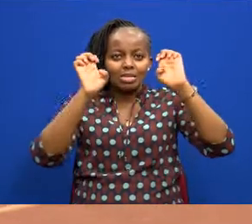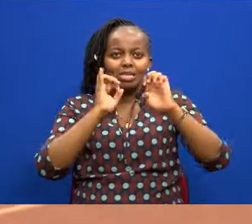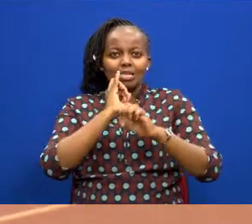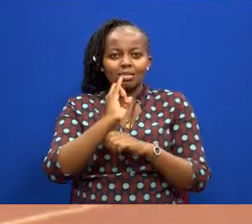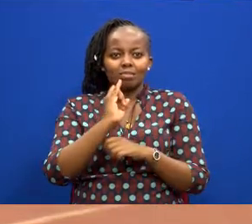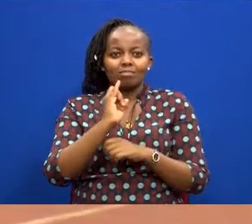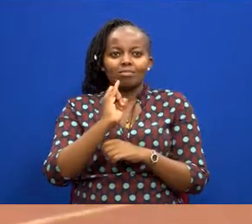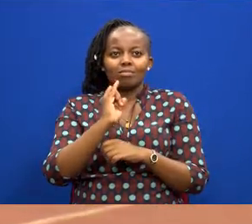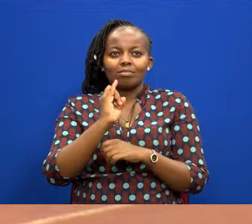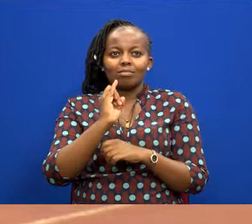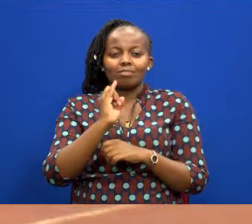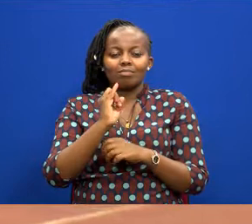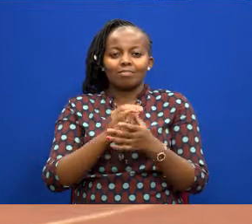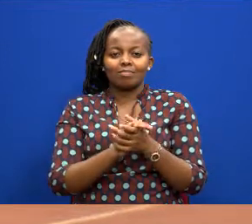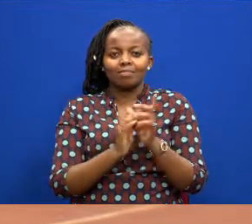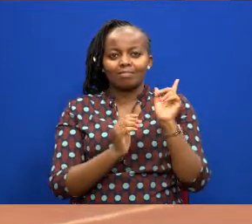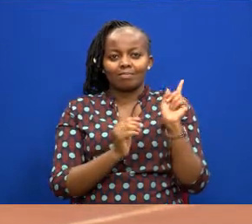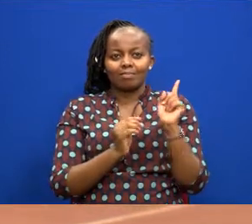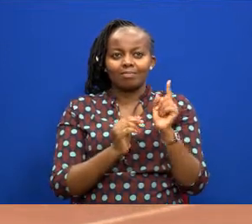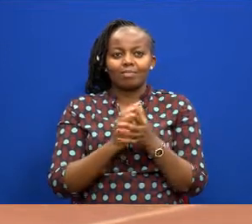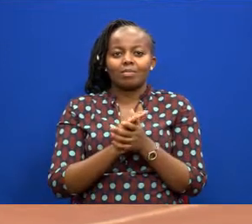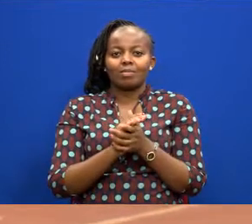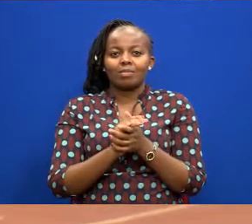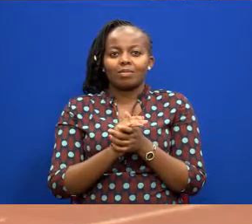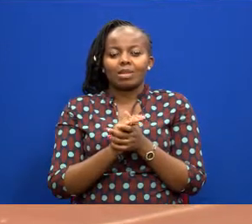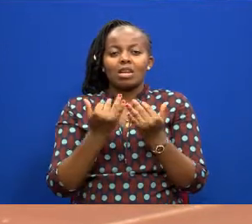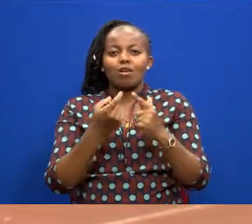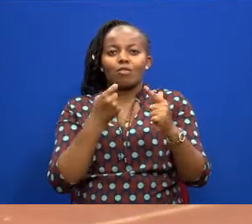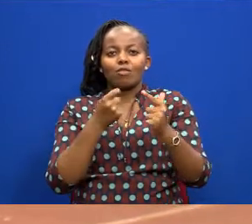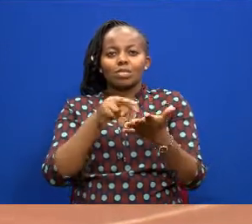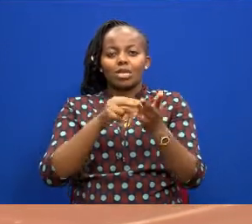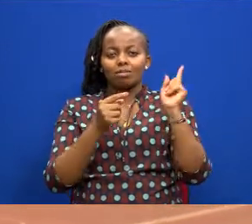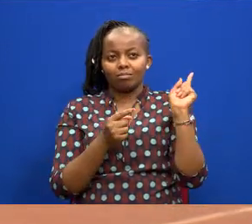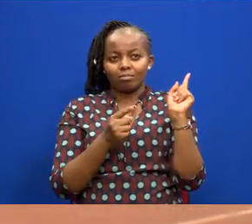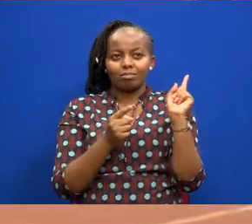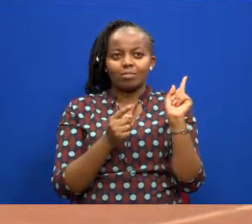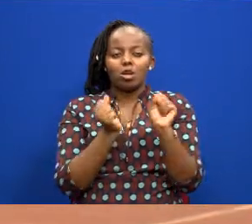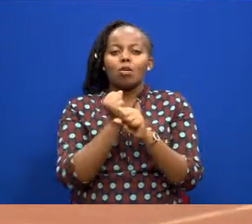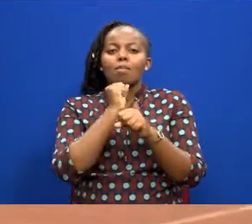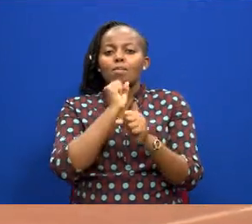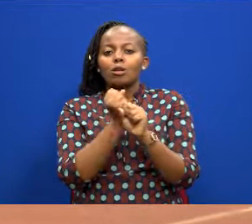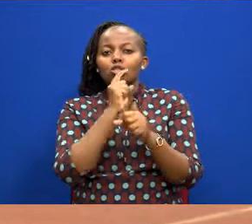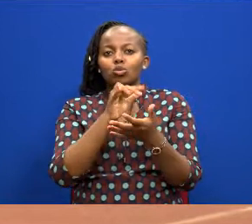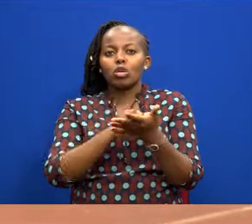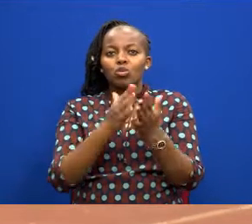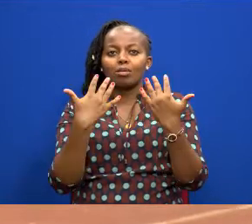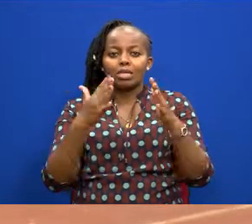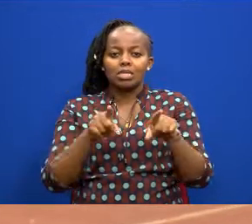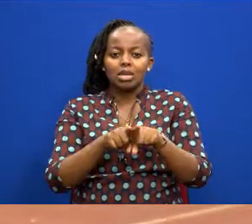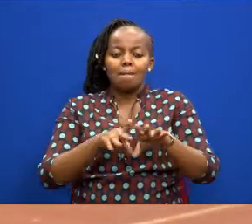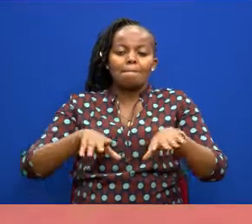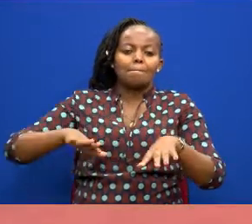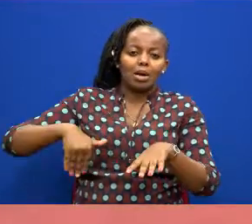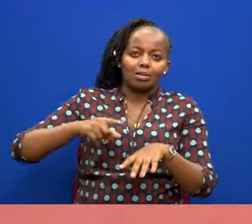heel flick. And how do you do the heel flicks? From that position, put your hands at the